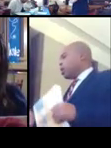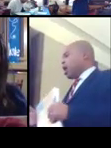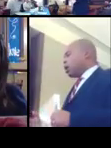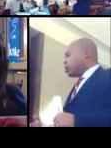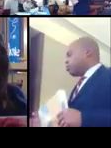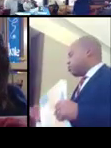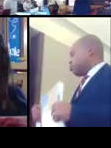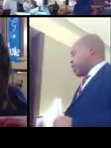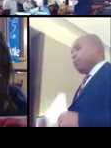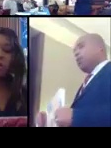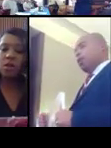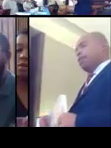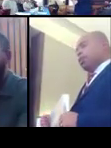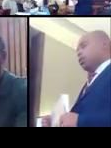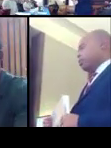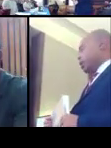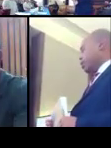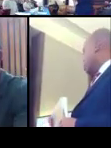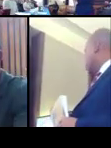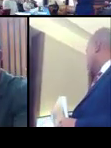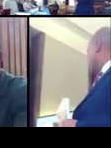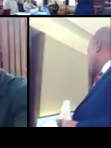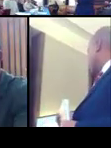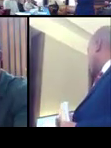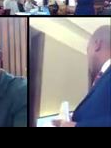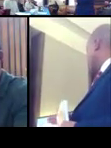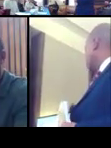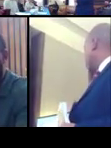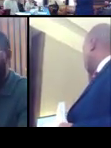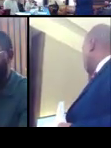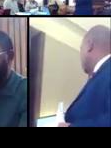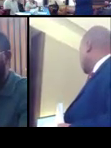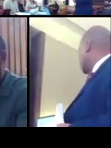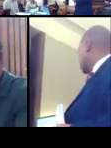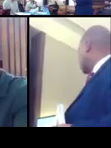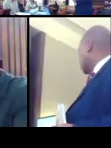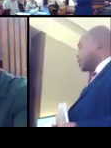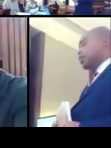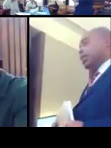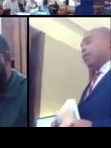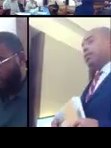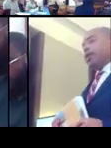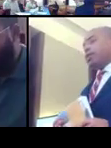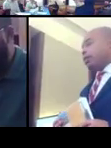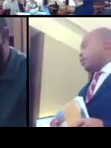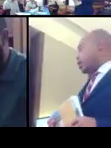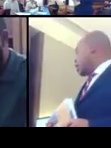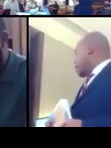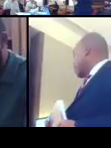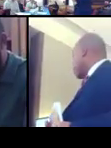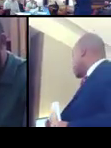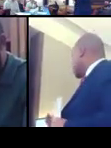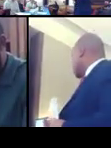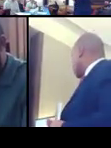from community to get more involved, and also door knock flyers. So these are some of the events that throughout the year